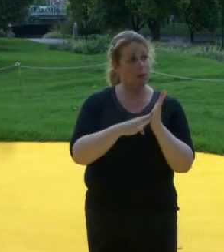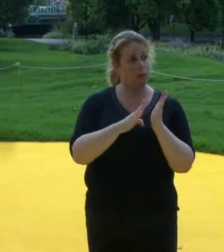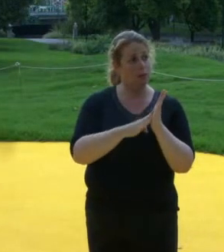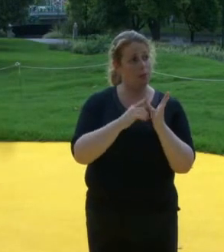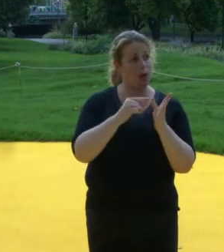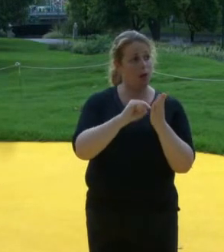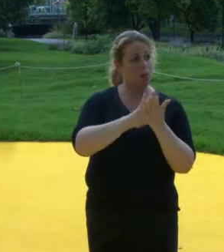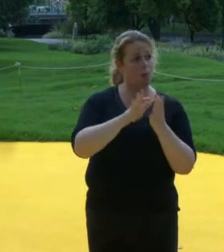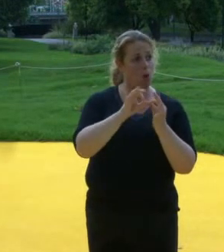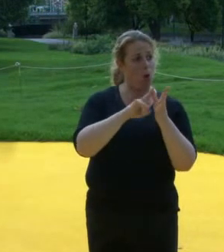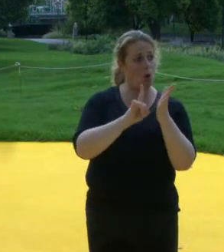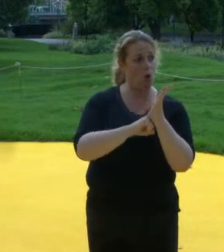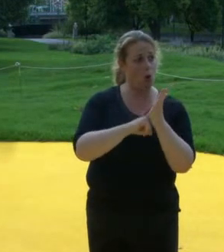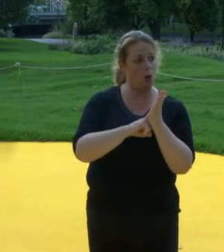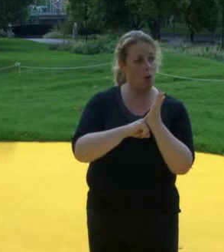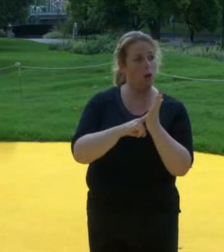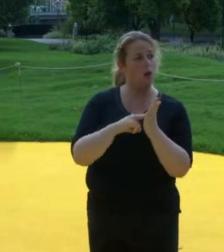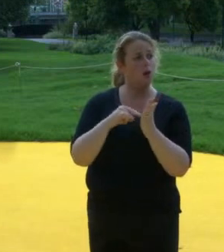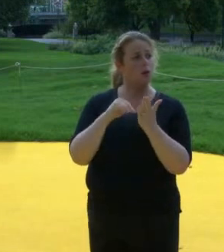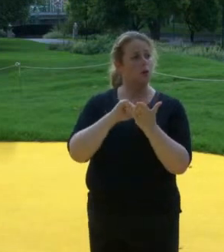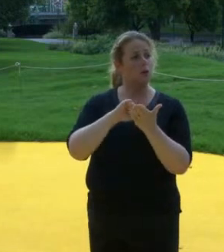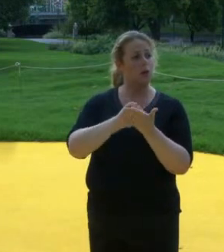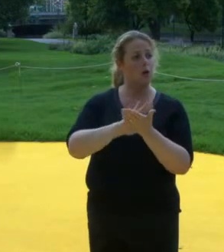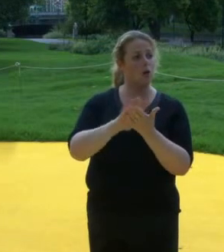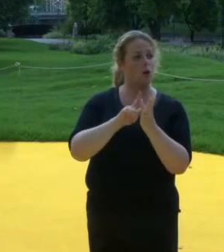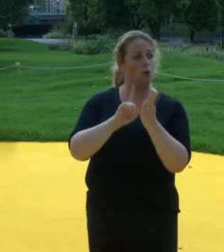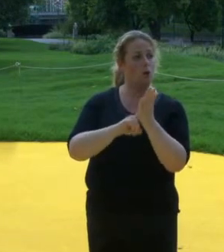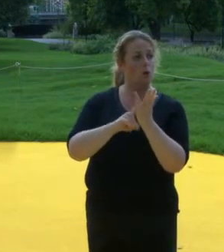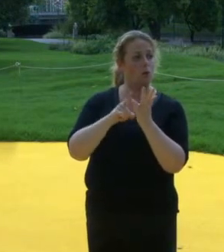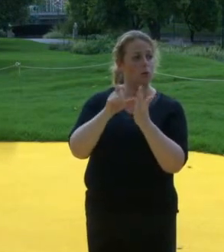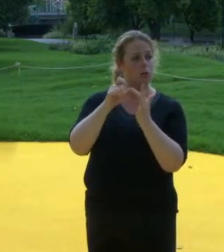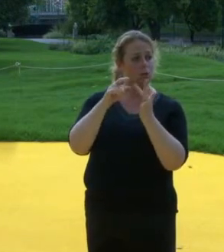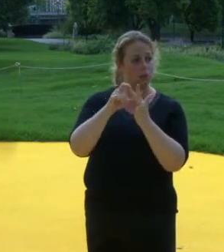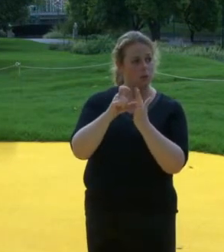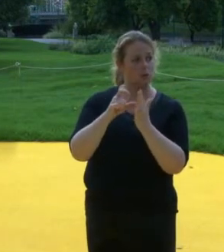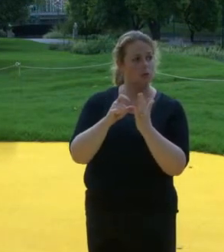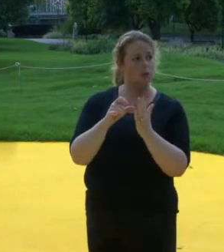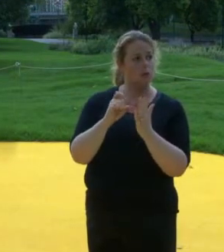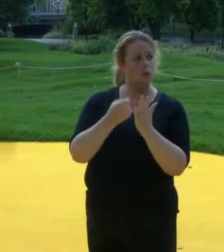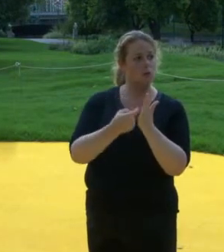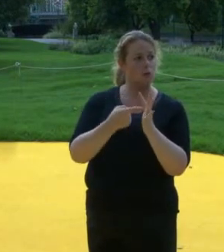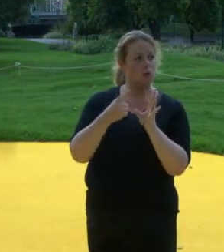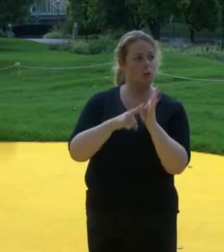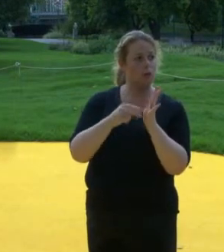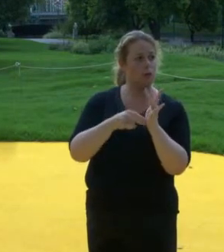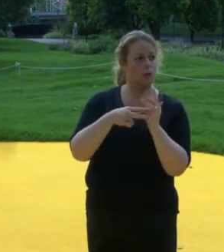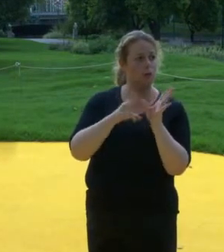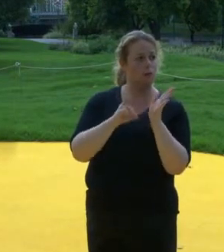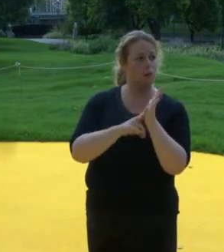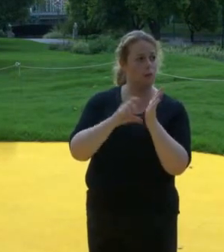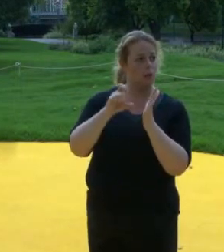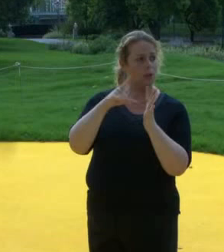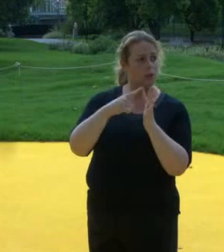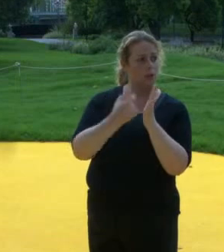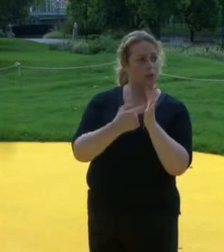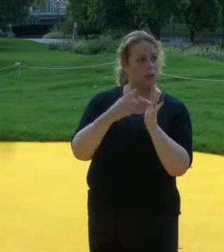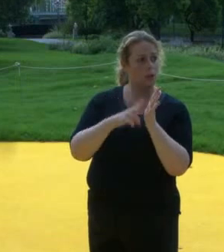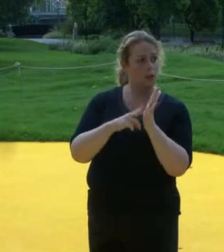Ball, Tristan Harwood, and convener Crystal McKinnon. And the shortlisted works